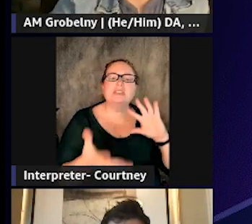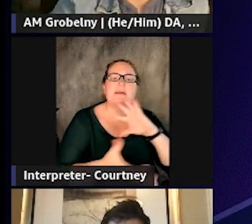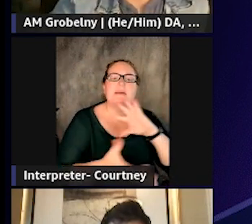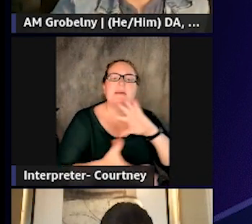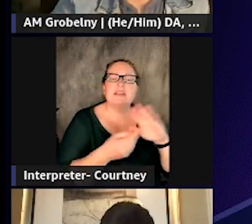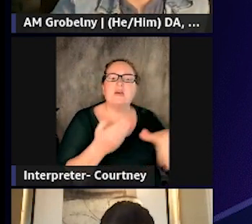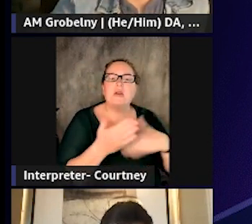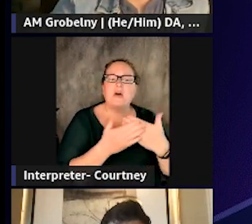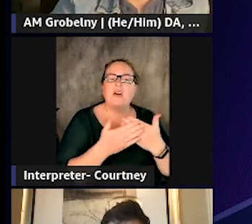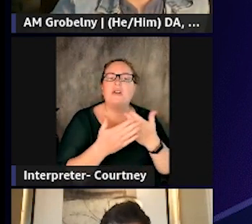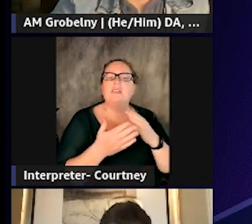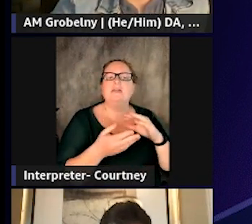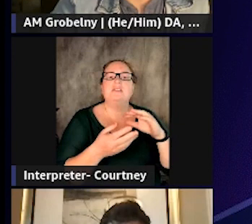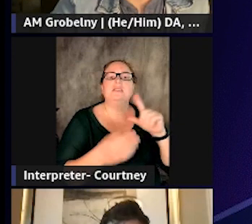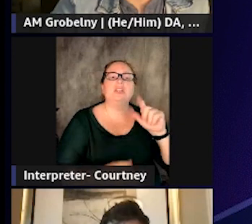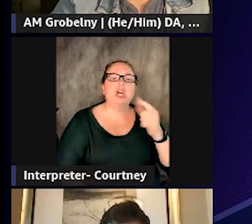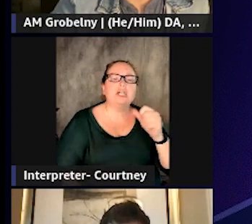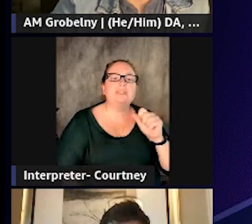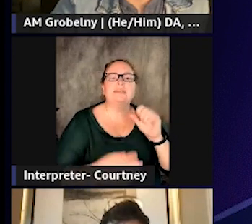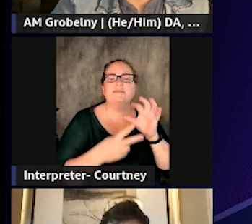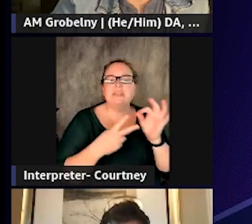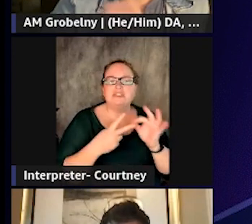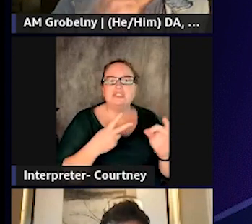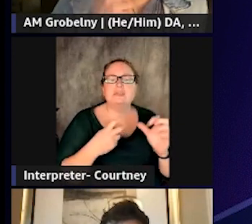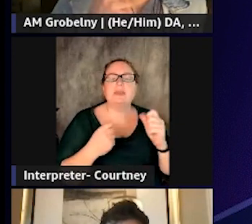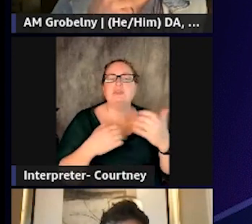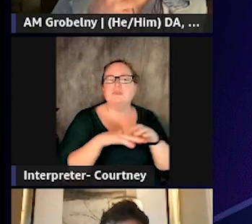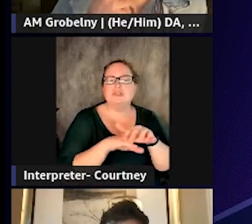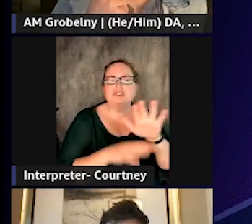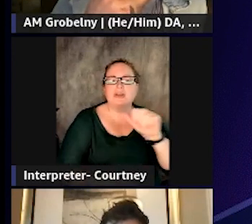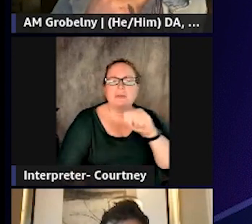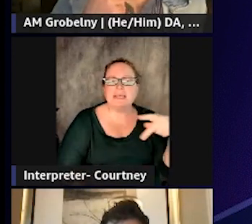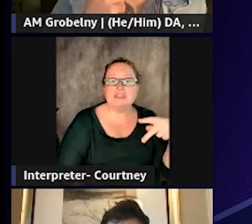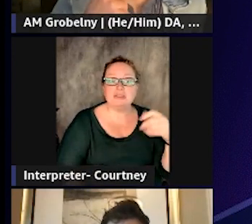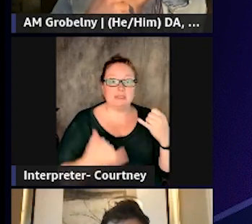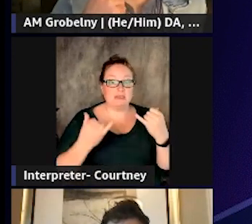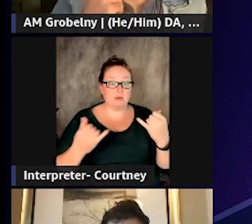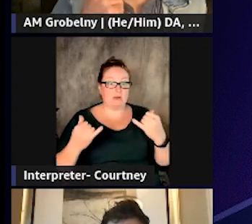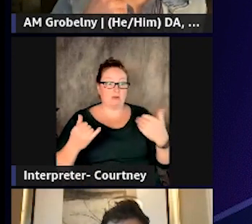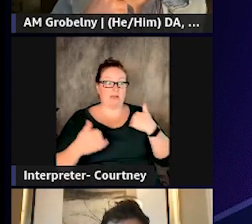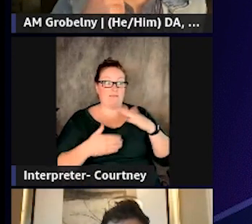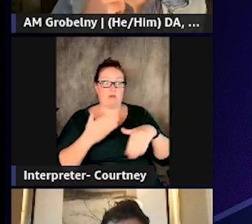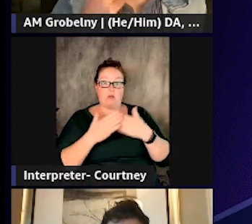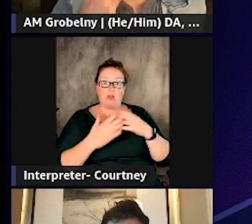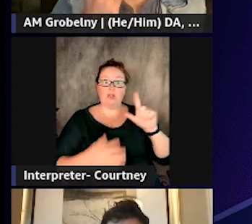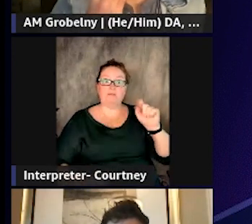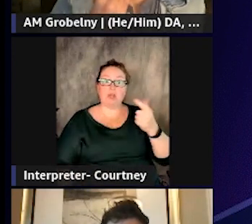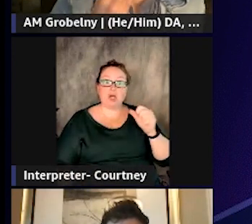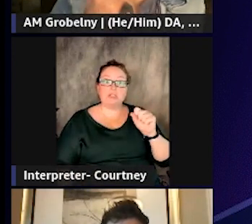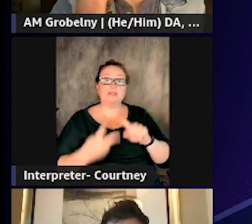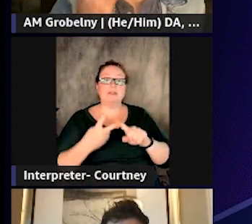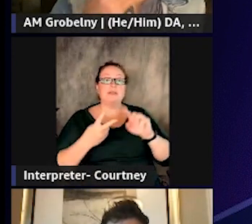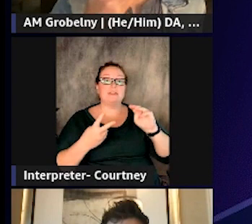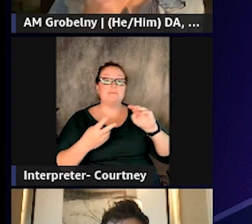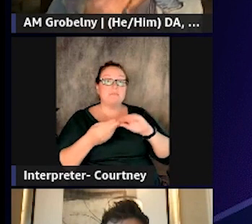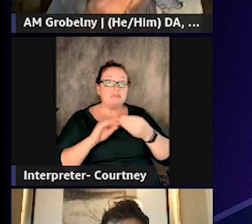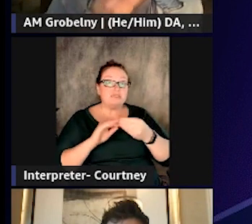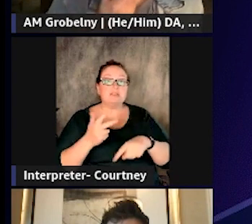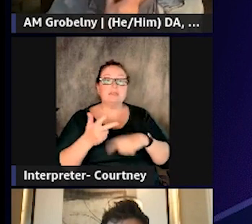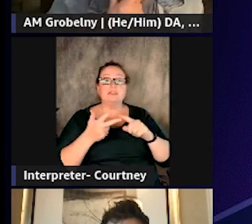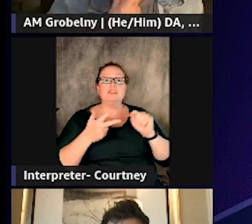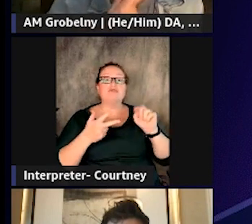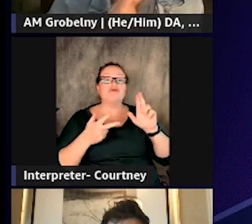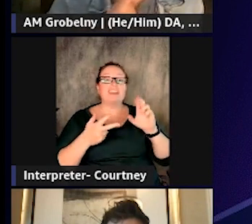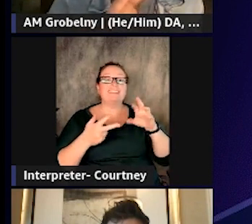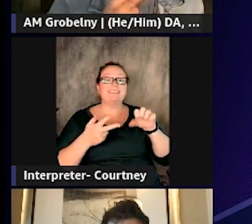all together to enable you to monitor your applications. So assume that now you have all these logs, metrics, traces coming from all of your accounts